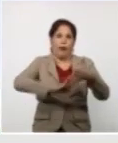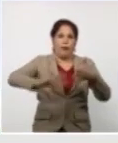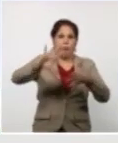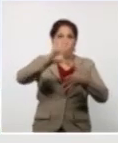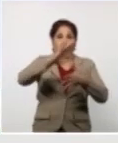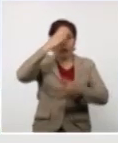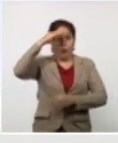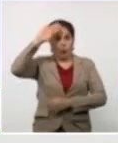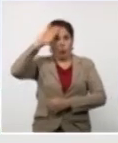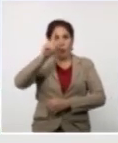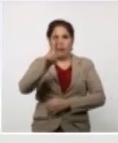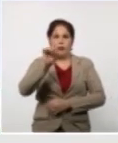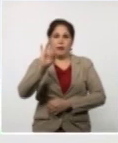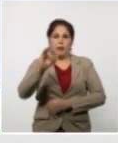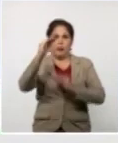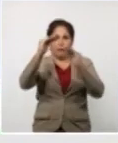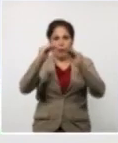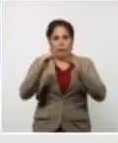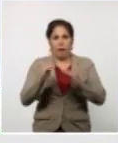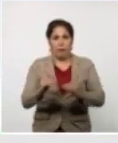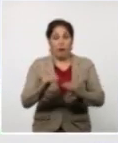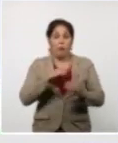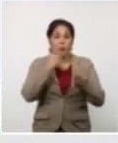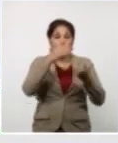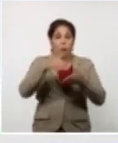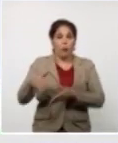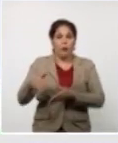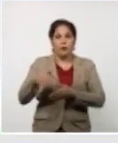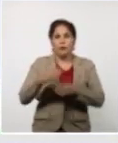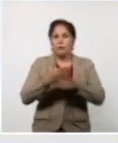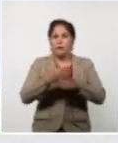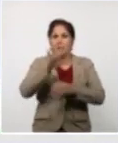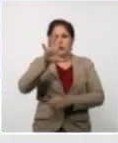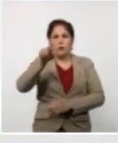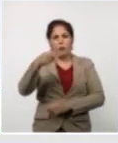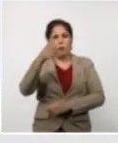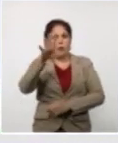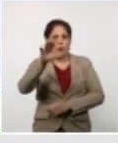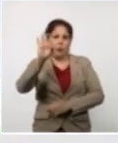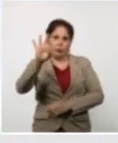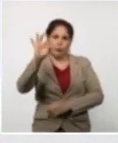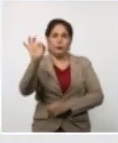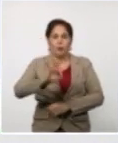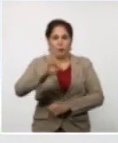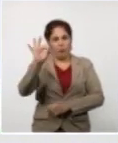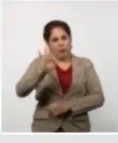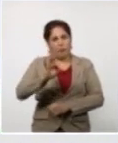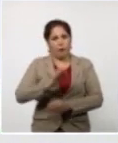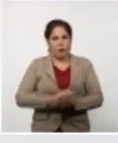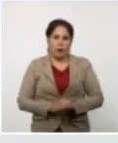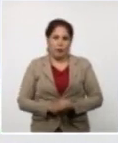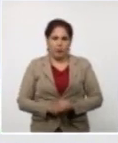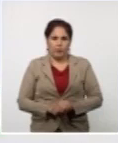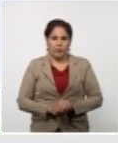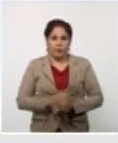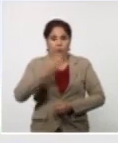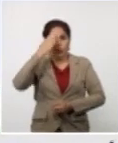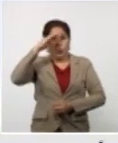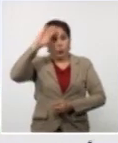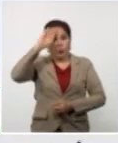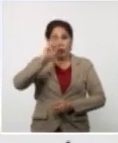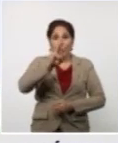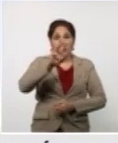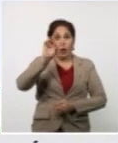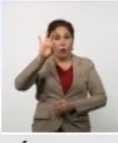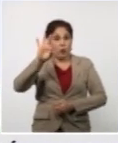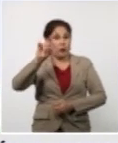17th place in the region of the Americas. The region's lethality is